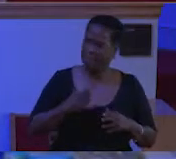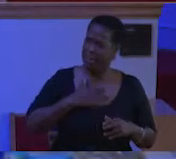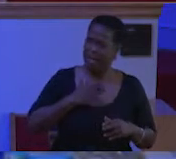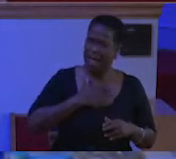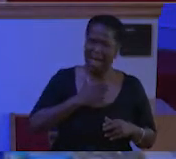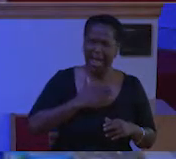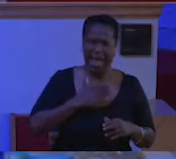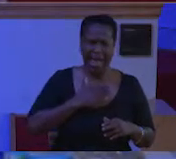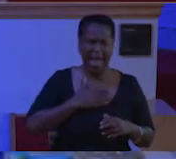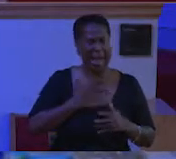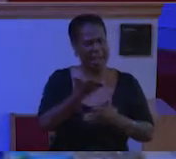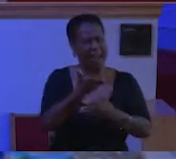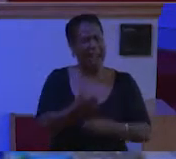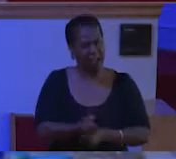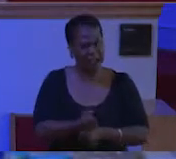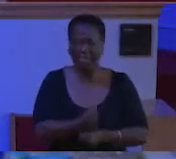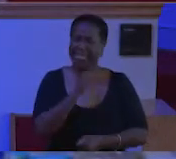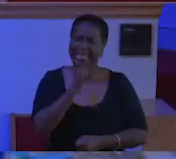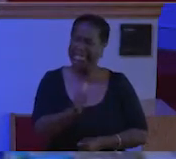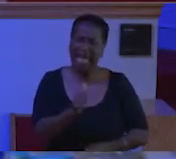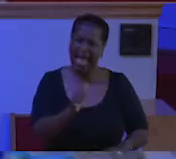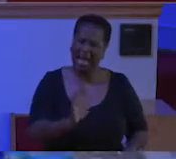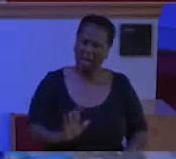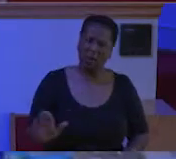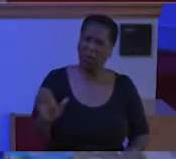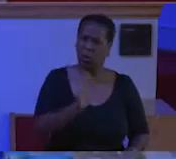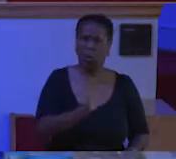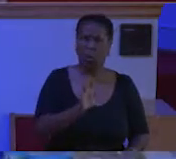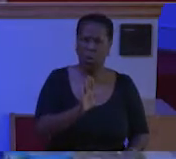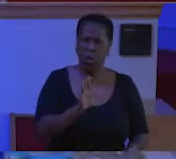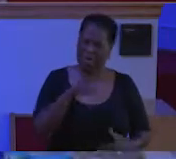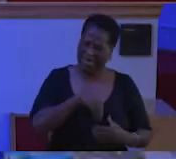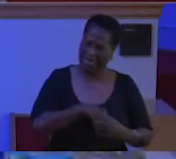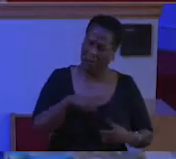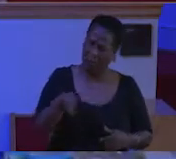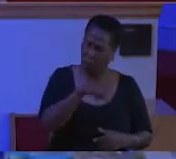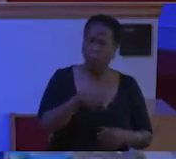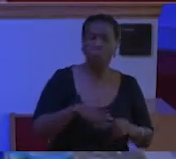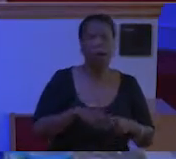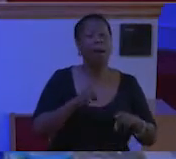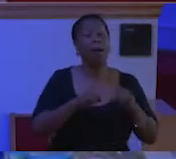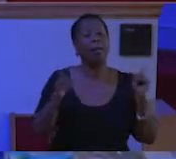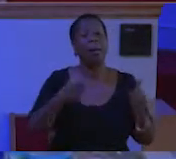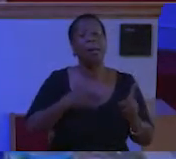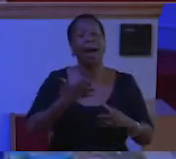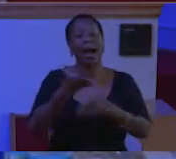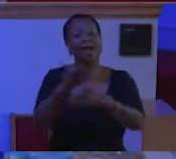My confidence is not so much in you, but my